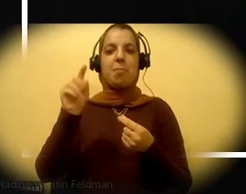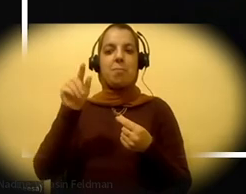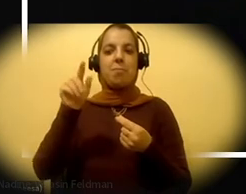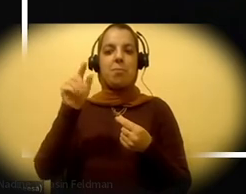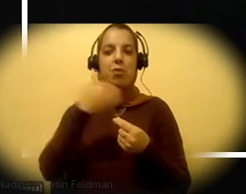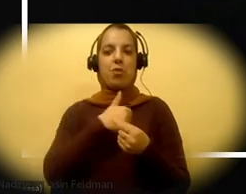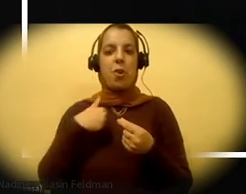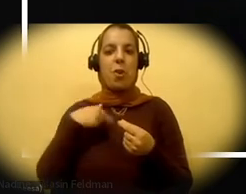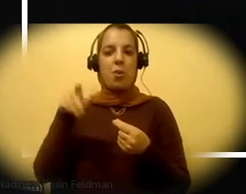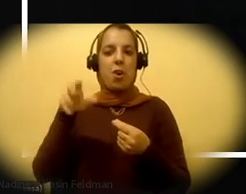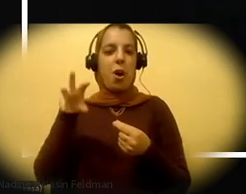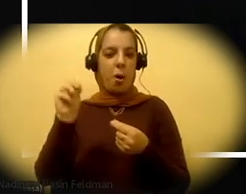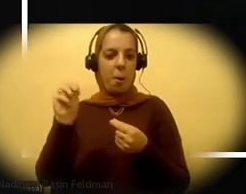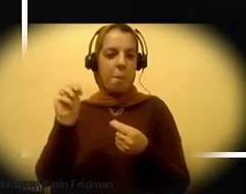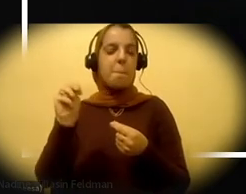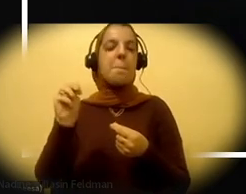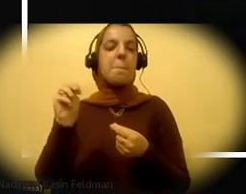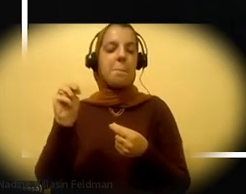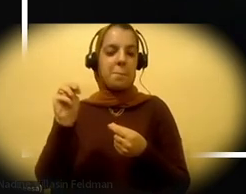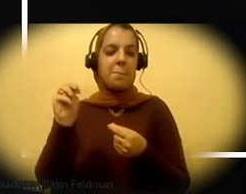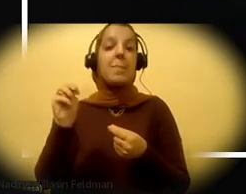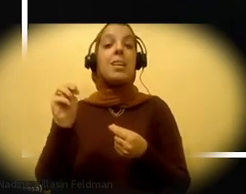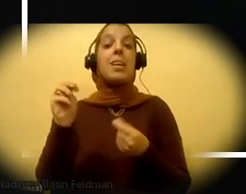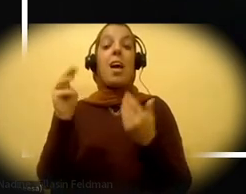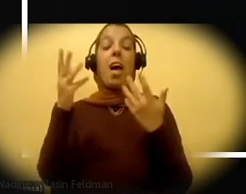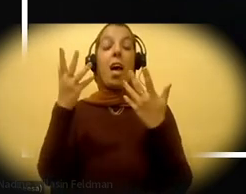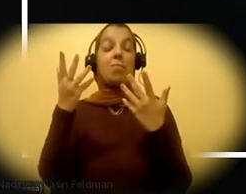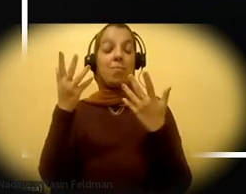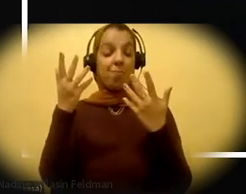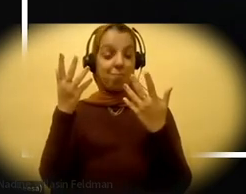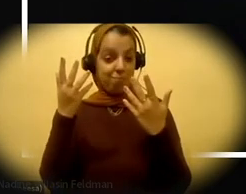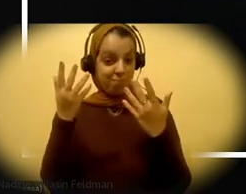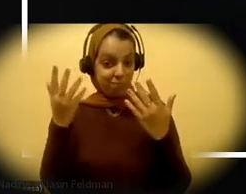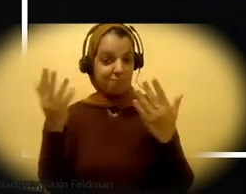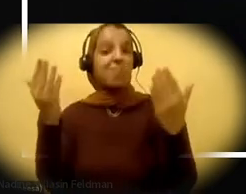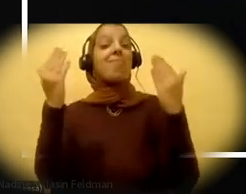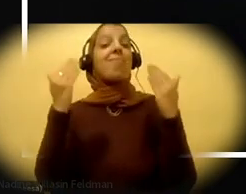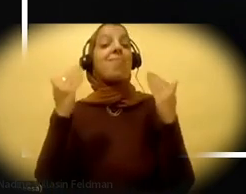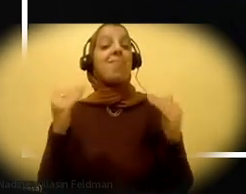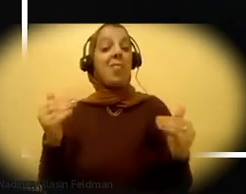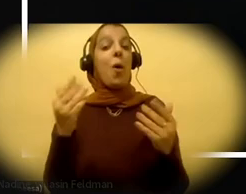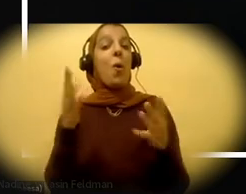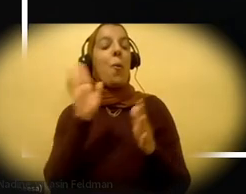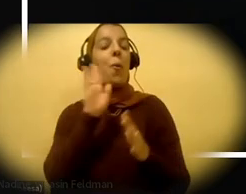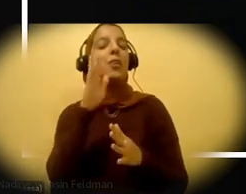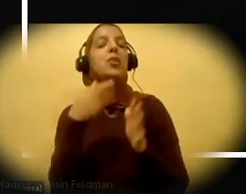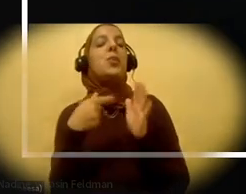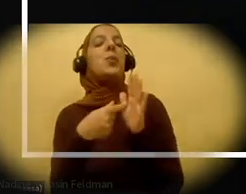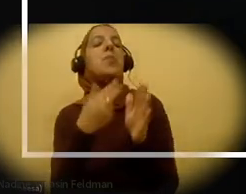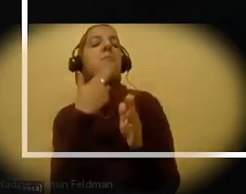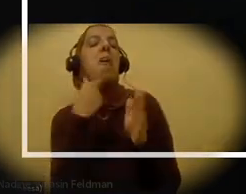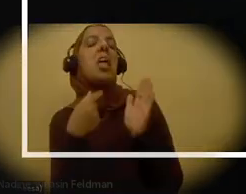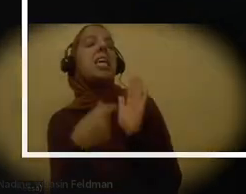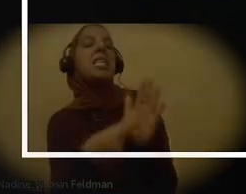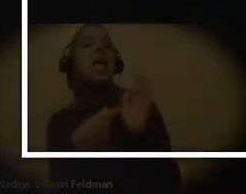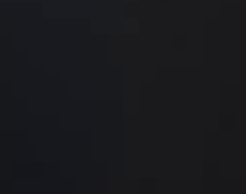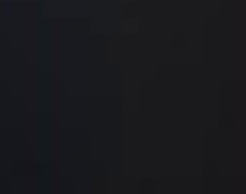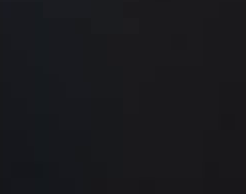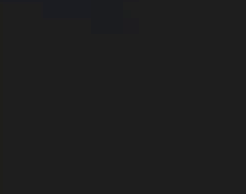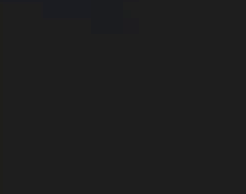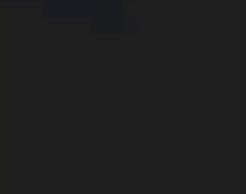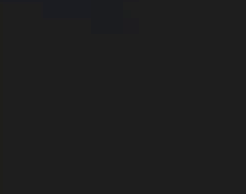With that said, we'll leave you now with a little bit of a peek at what's in store for the